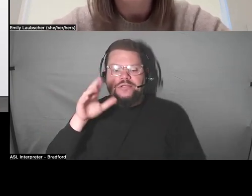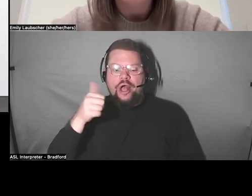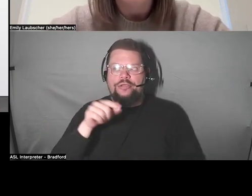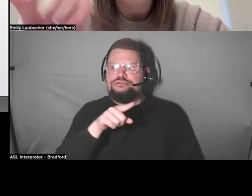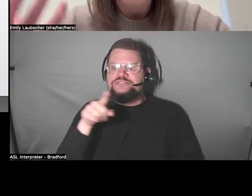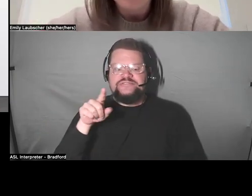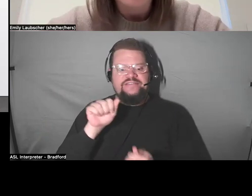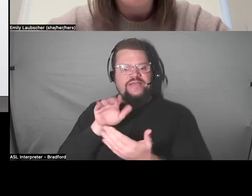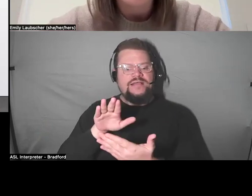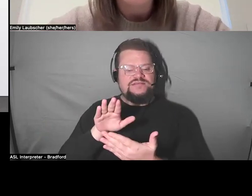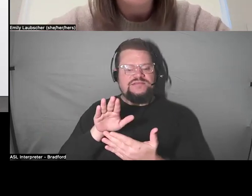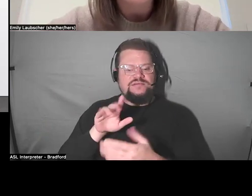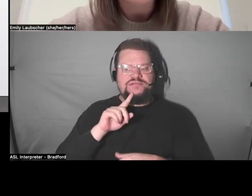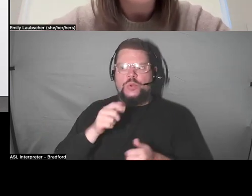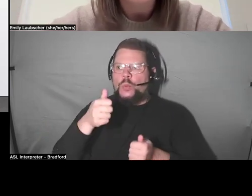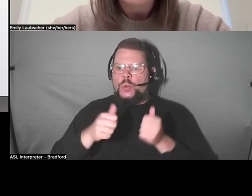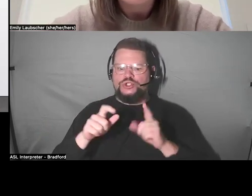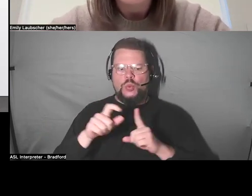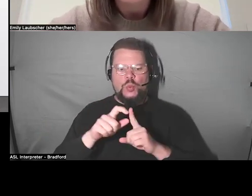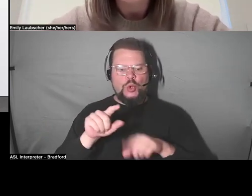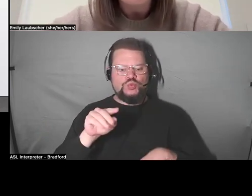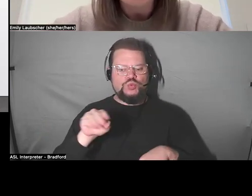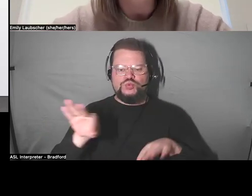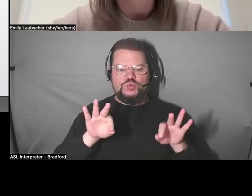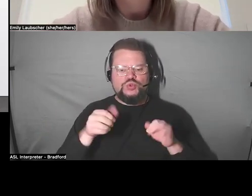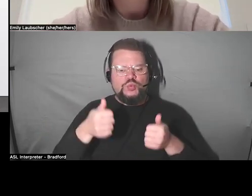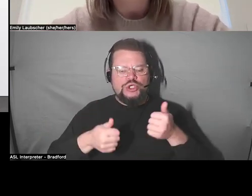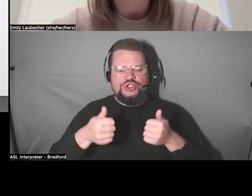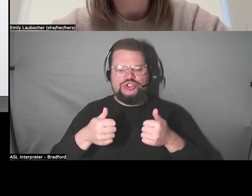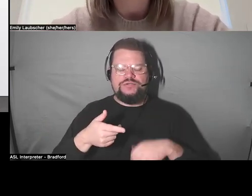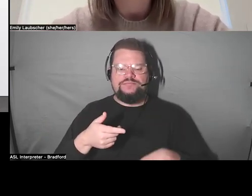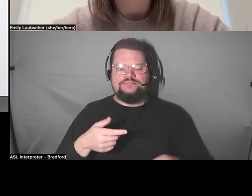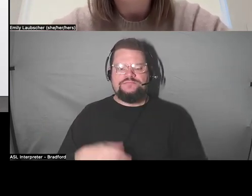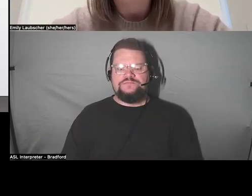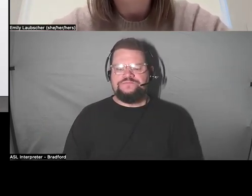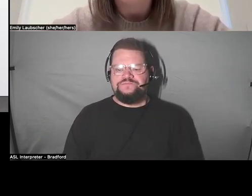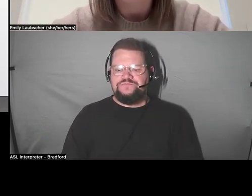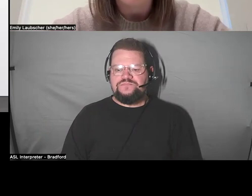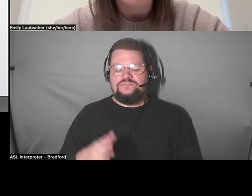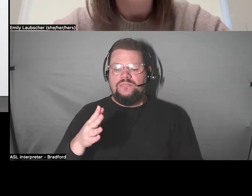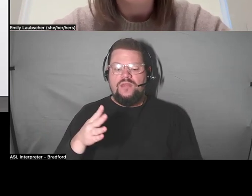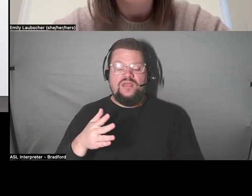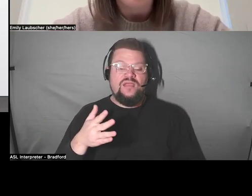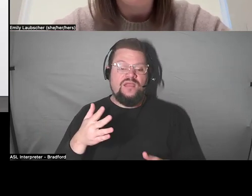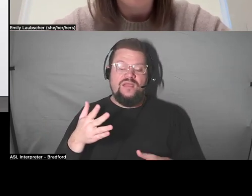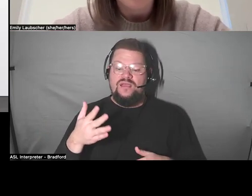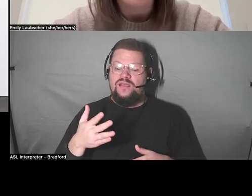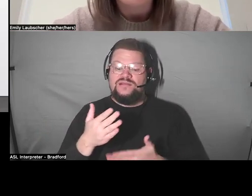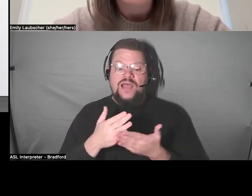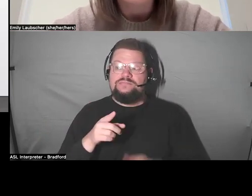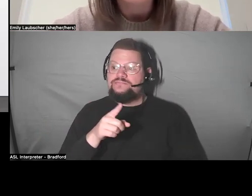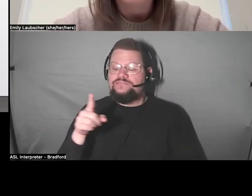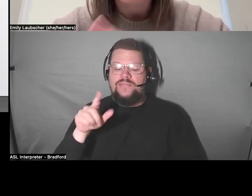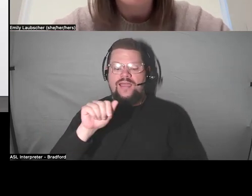is, what words do we choose? Even the most robust AAC device out there can't possibly include every word